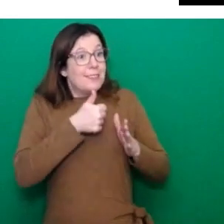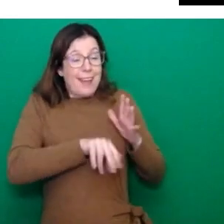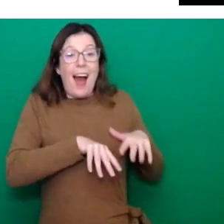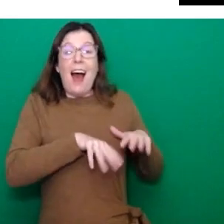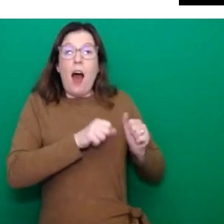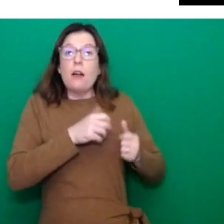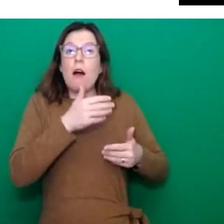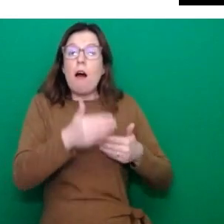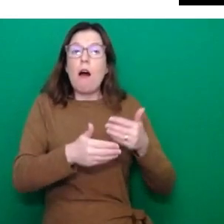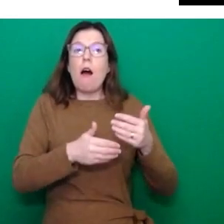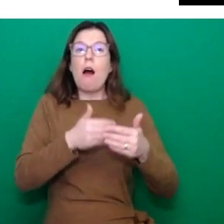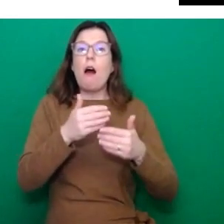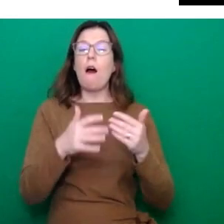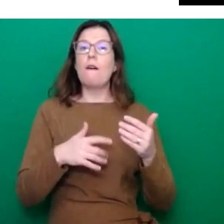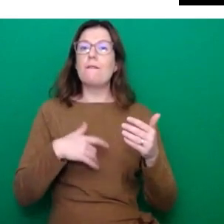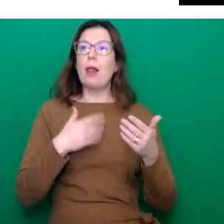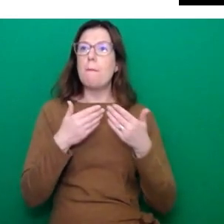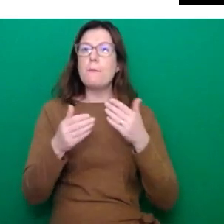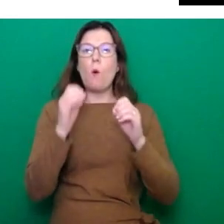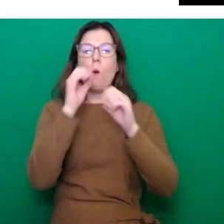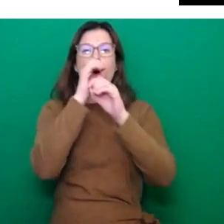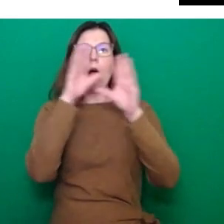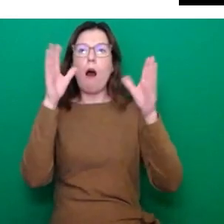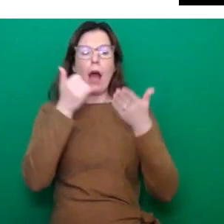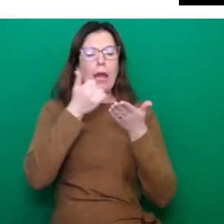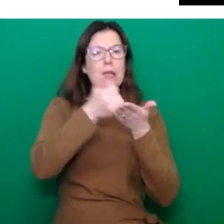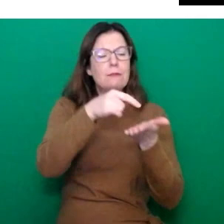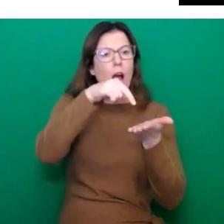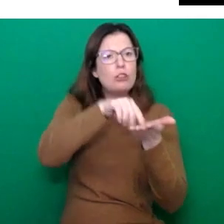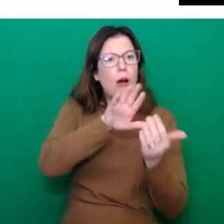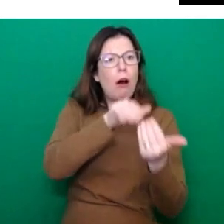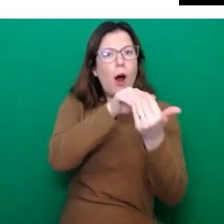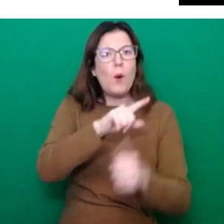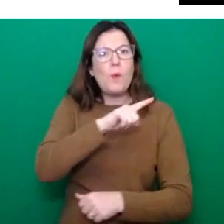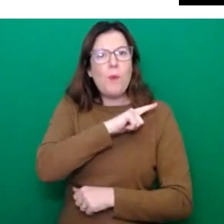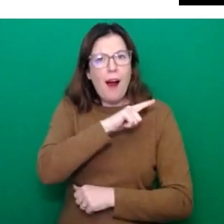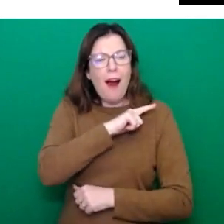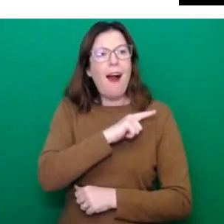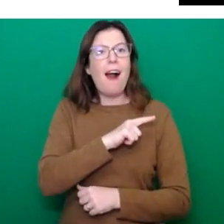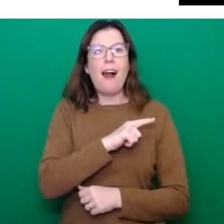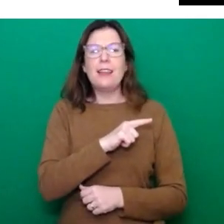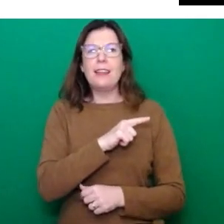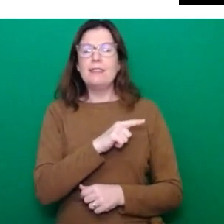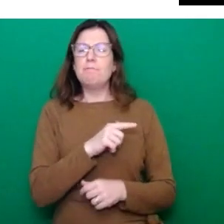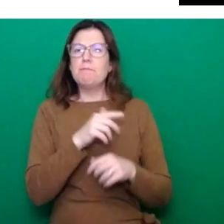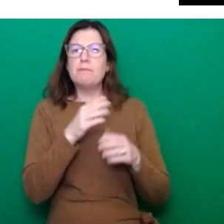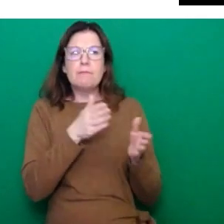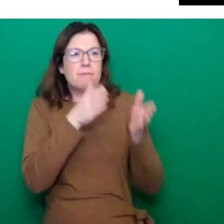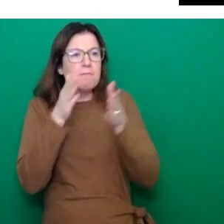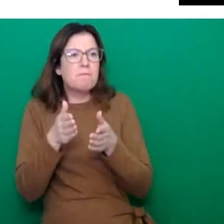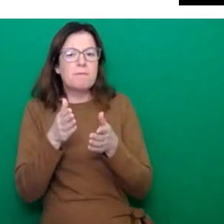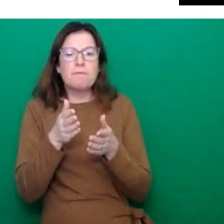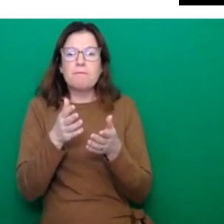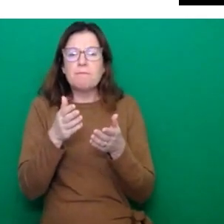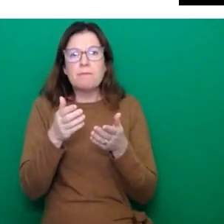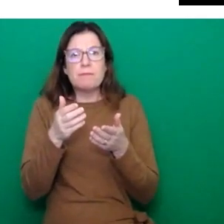will start to slot into place a bit more of why interventions are used for those types of difficulties. And then I think having